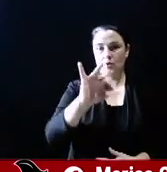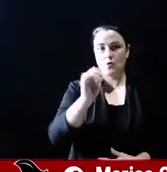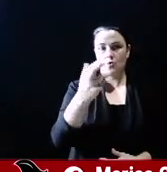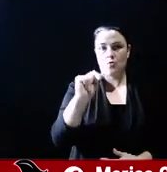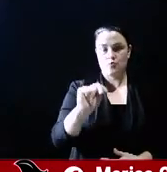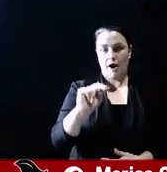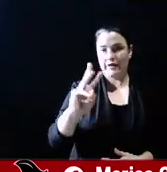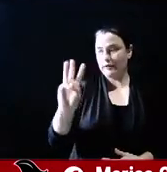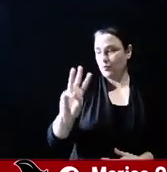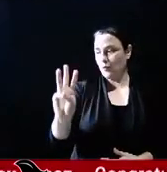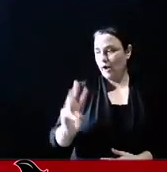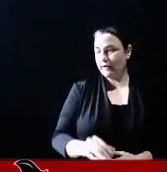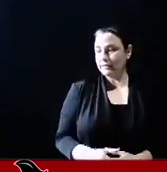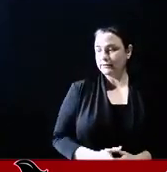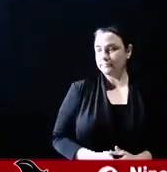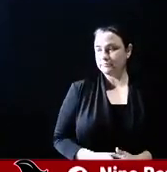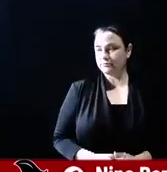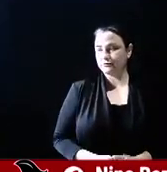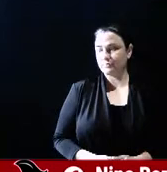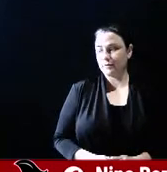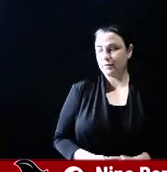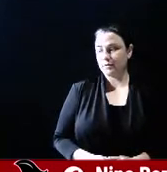Ryan Boyd Wyatt.